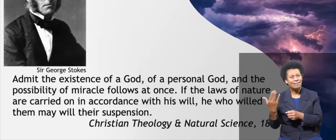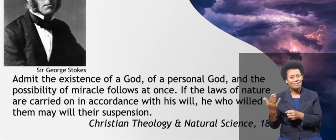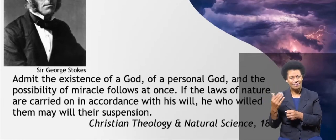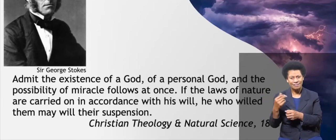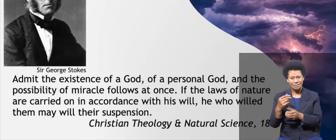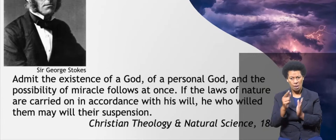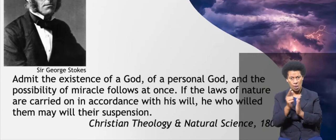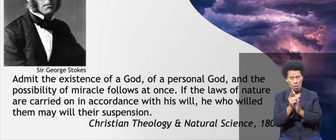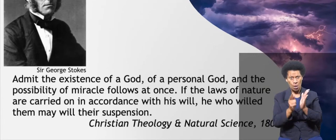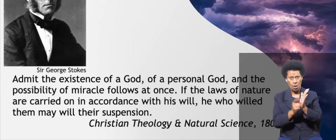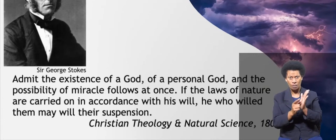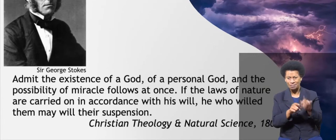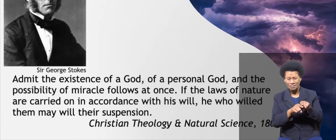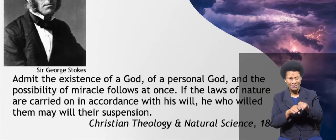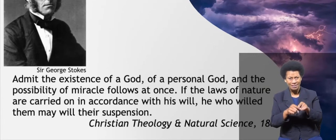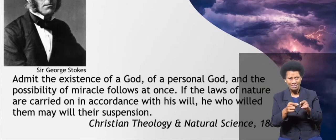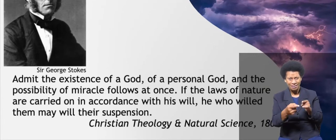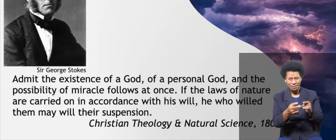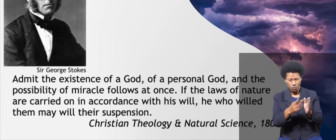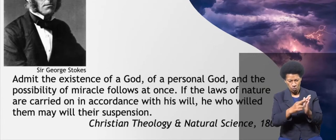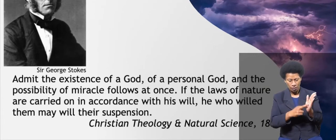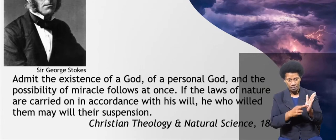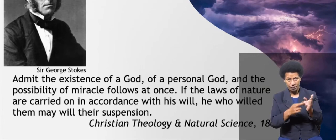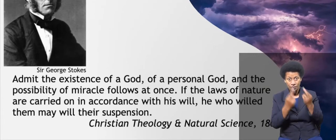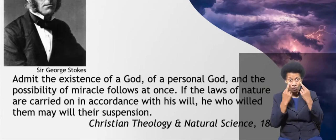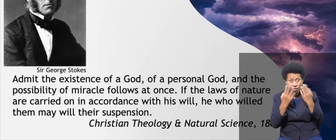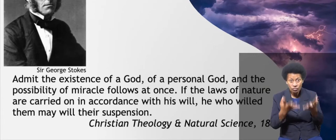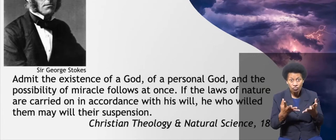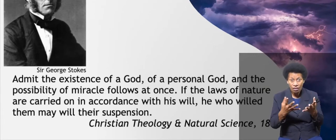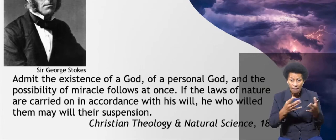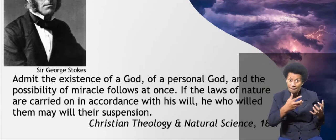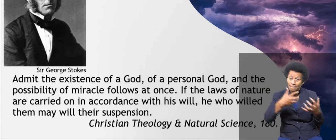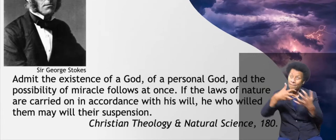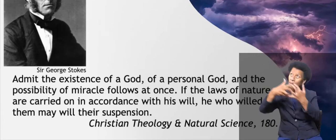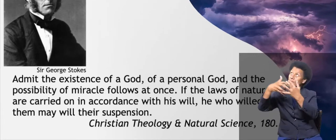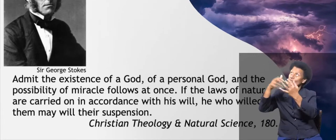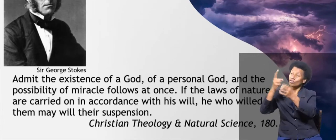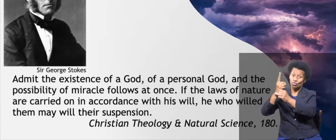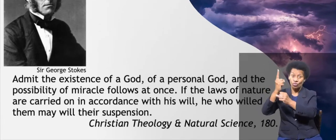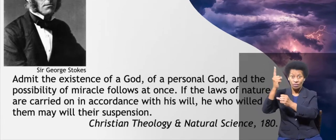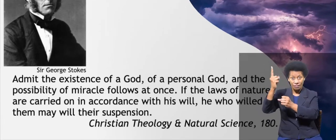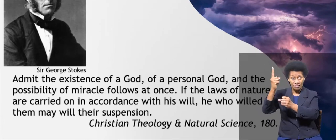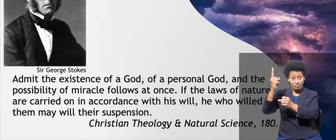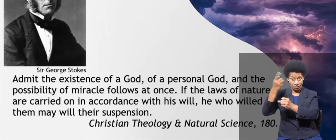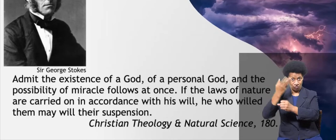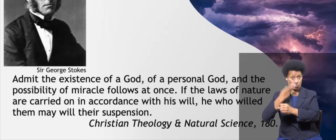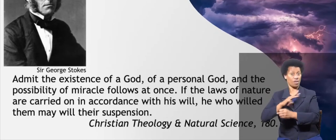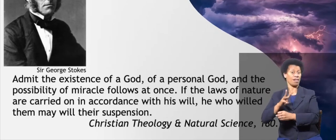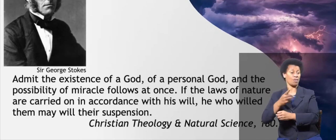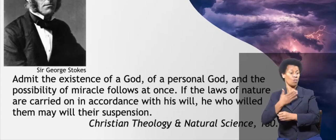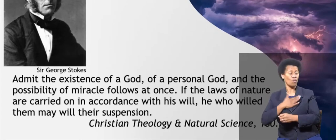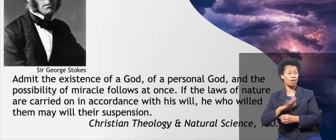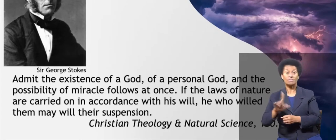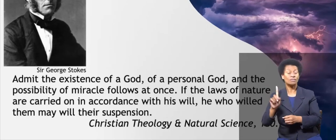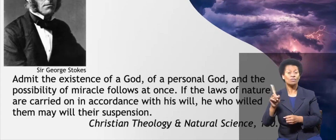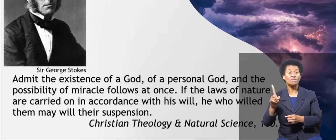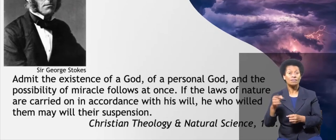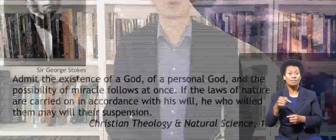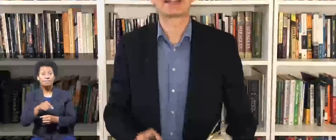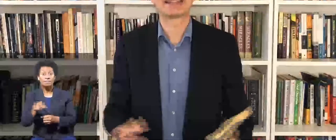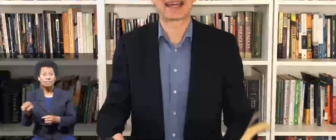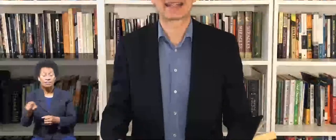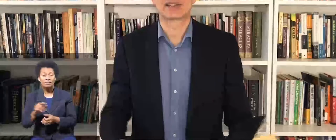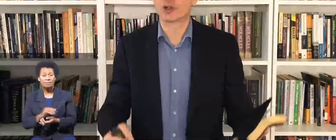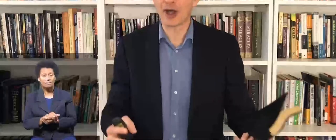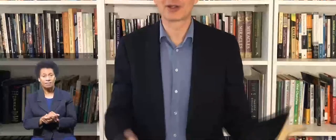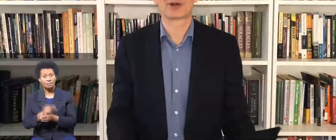once. If the laws of nature are carried on in accordance with his will, he who willed them may will their suspension.